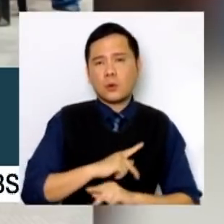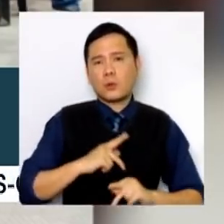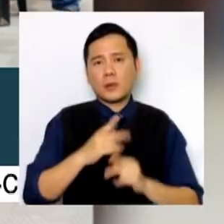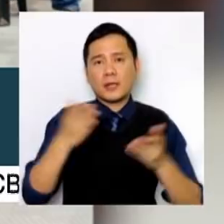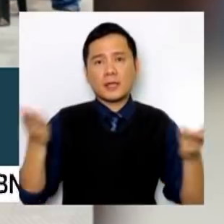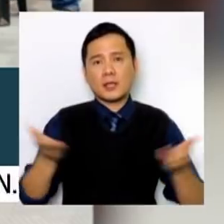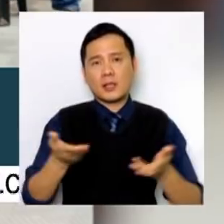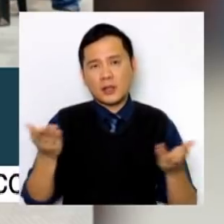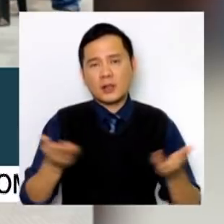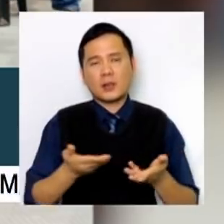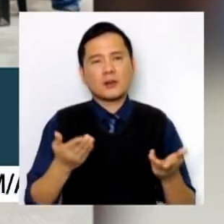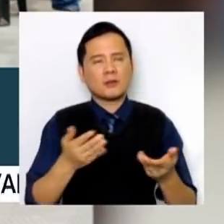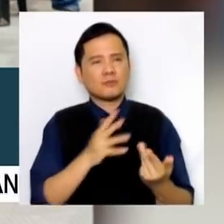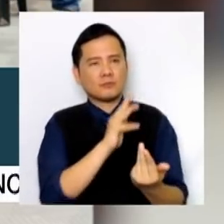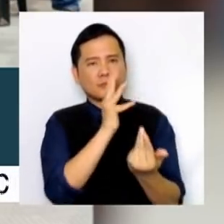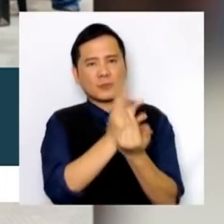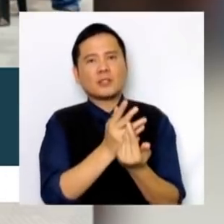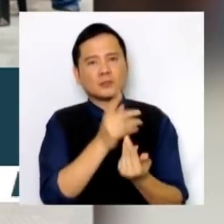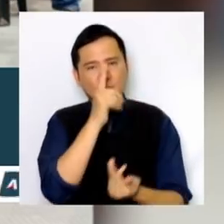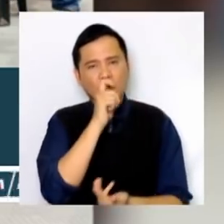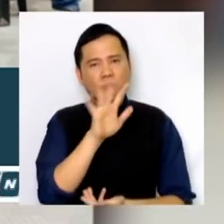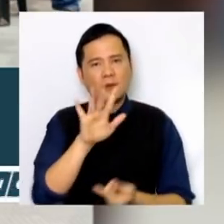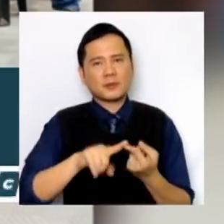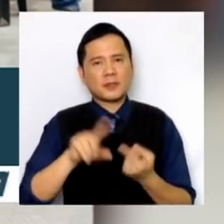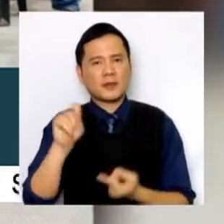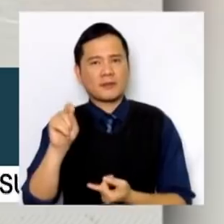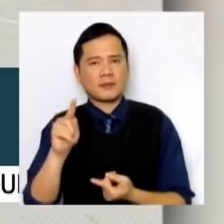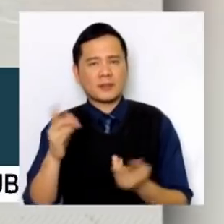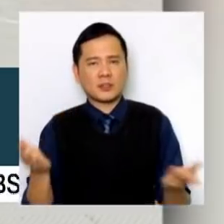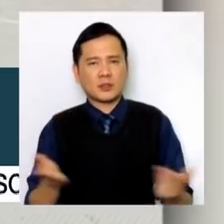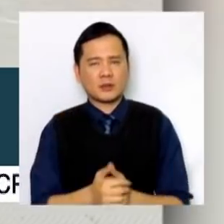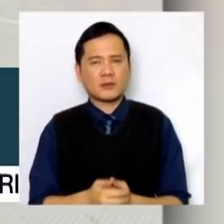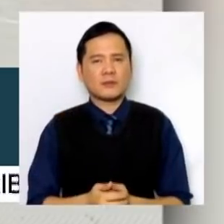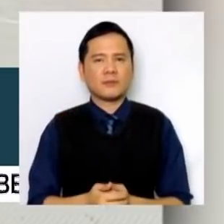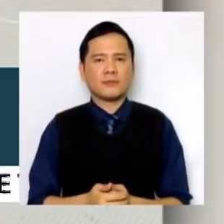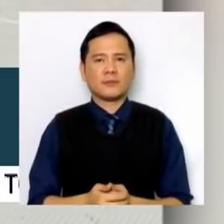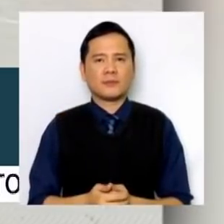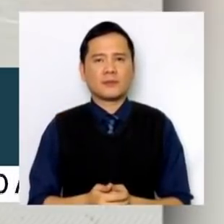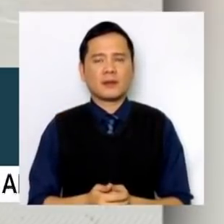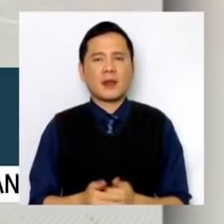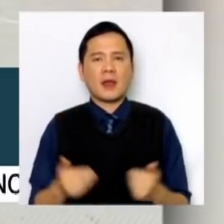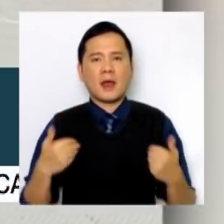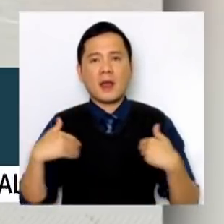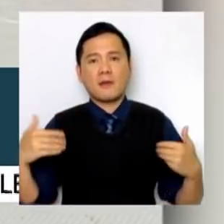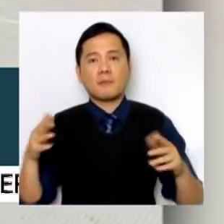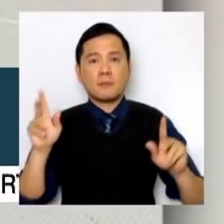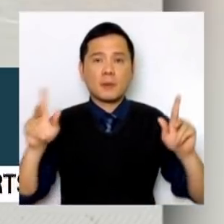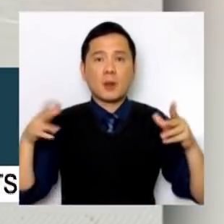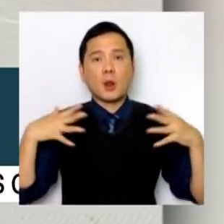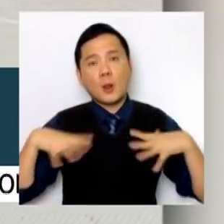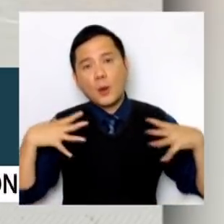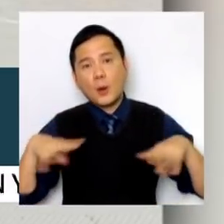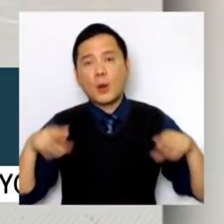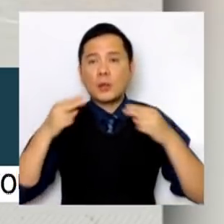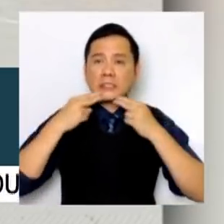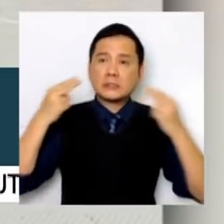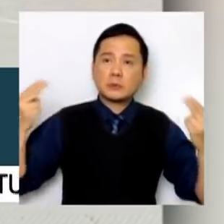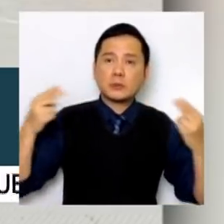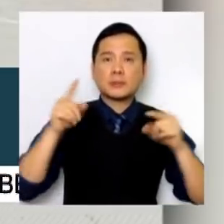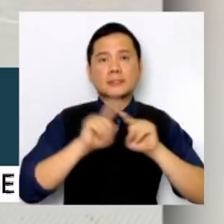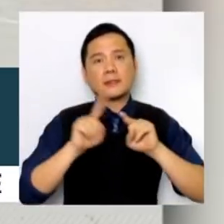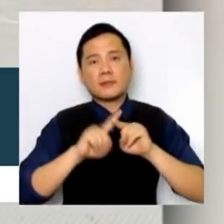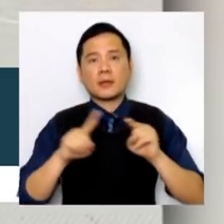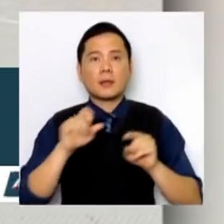of children aged 5 to 11 today. Individuals dressed as cartoon characters and superheroes, as well as